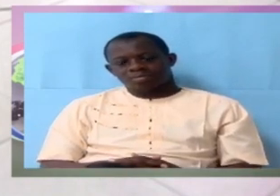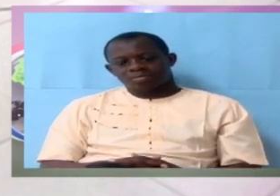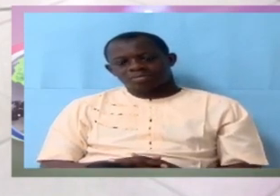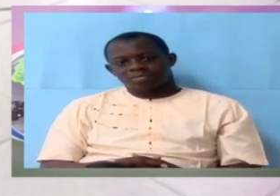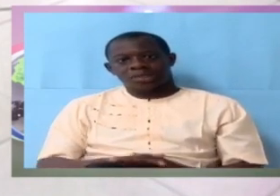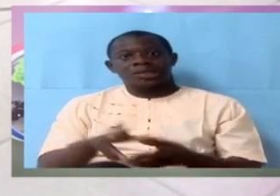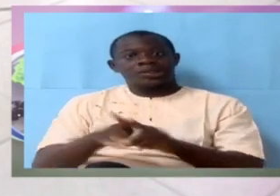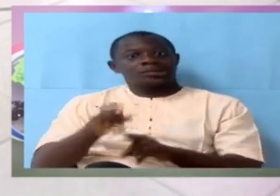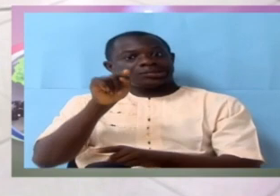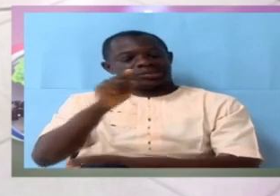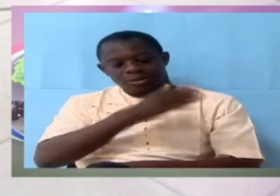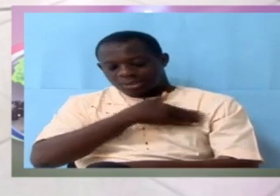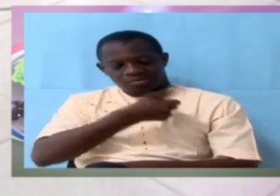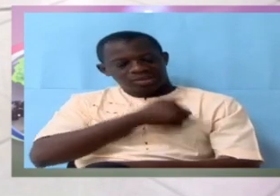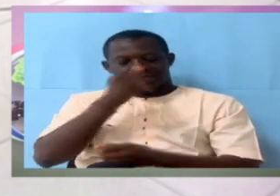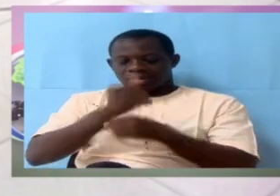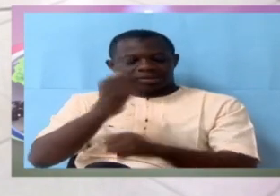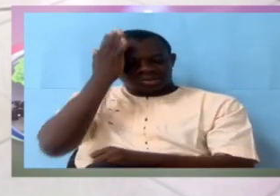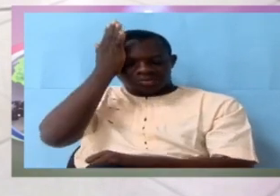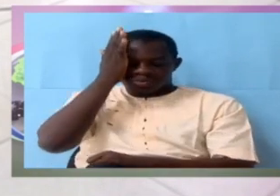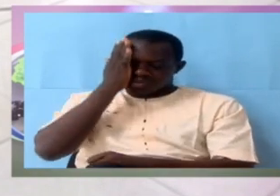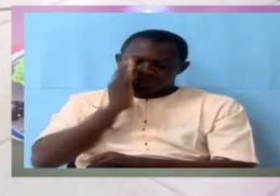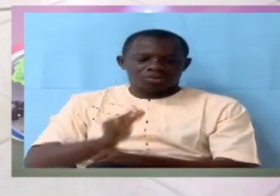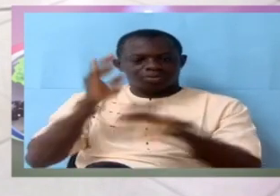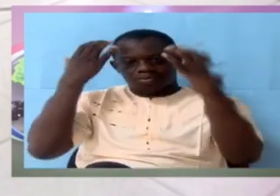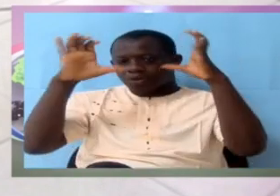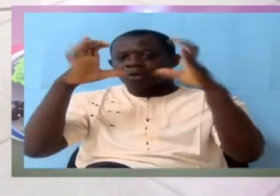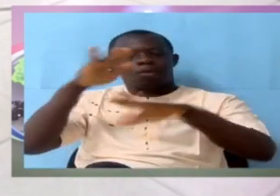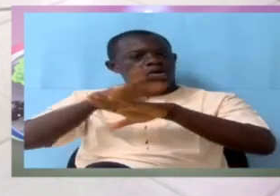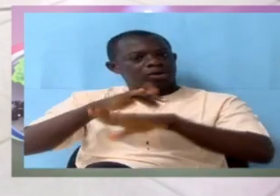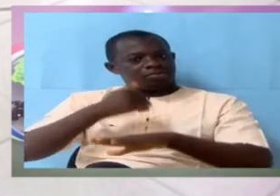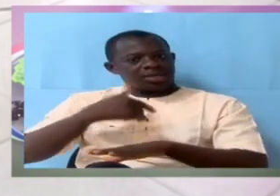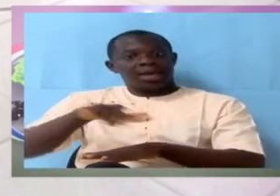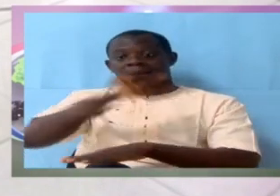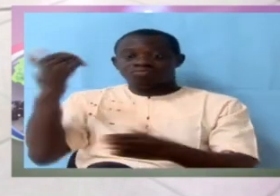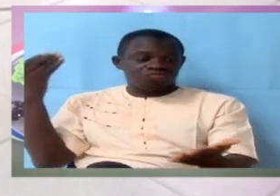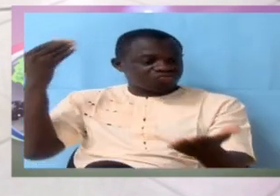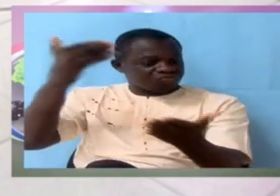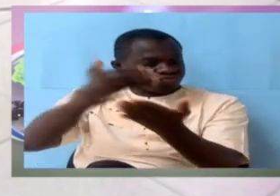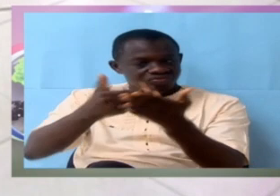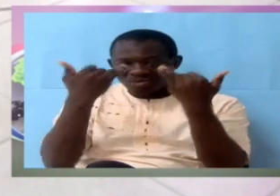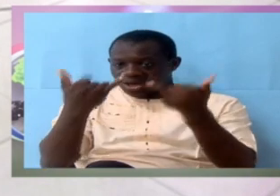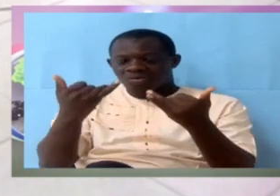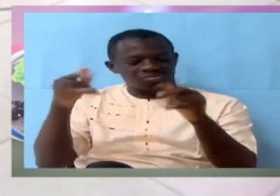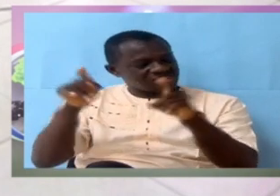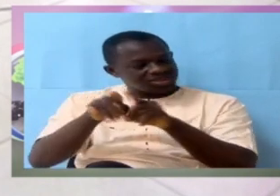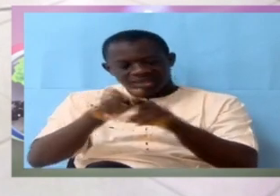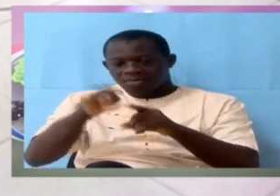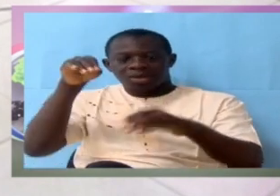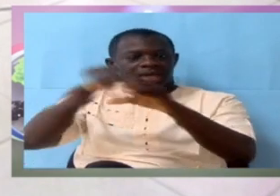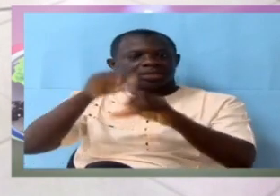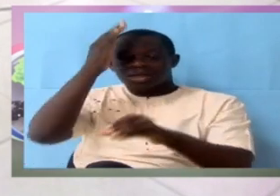This treatment brought serious problems for me, and up to this minute I'm in those serious problems.